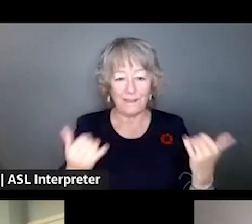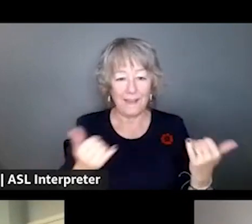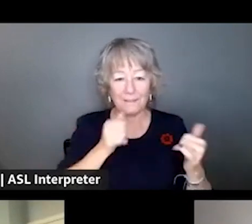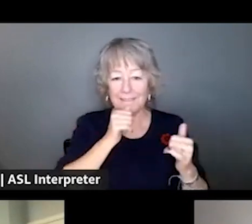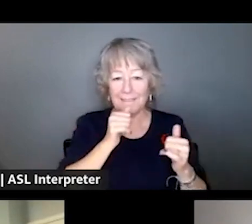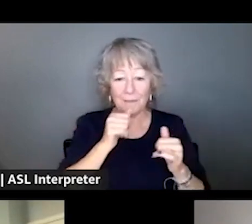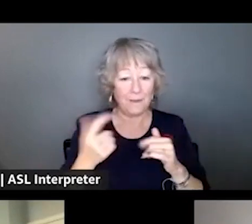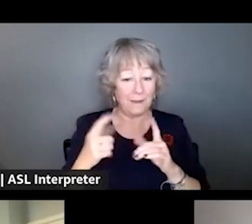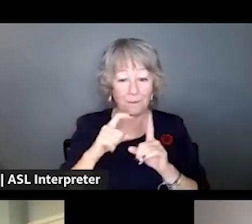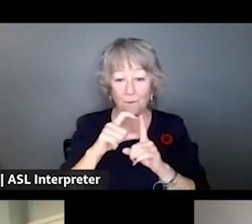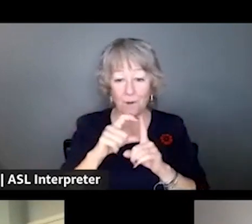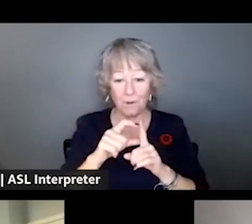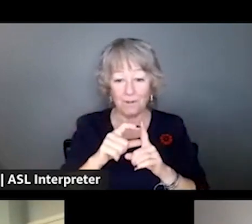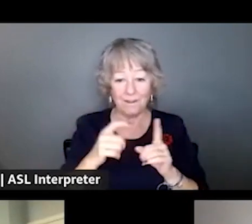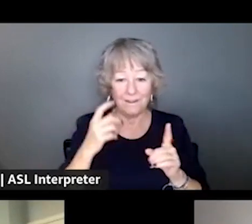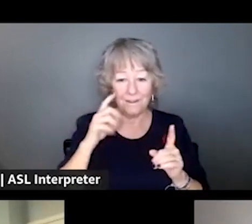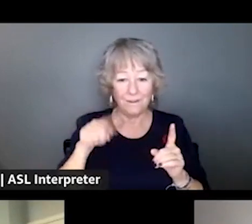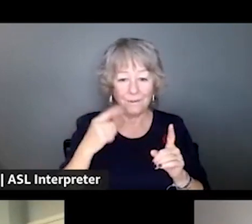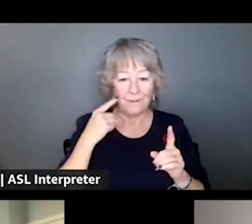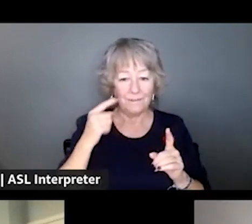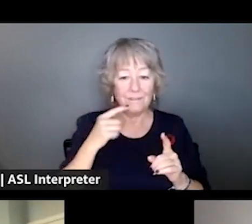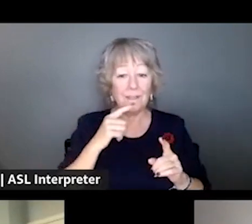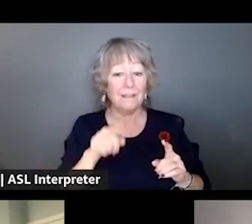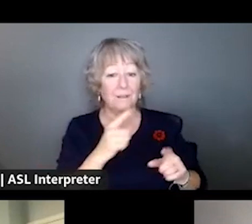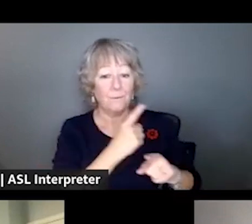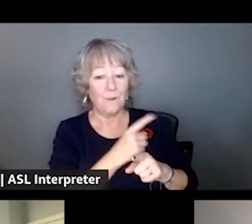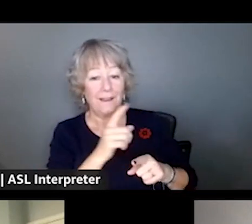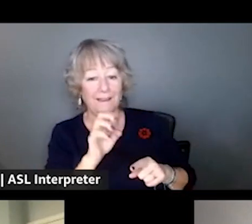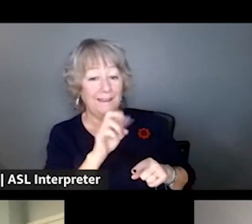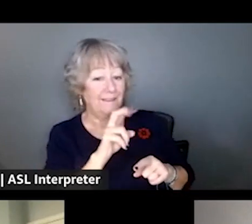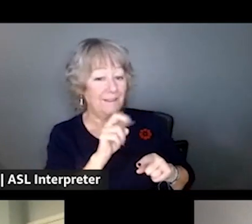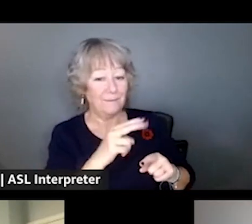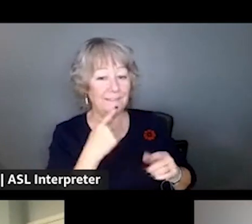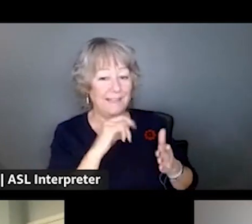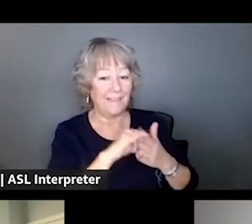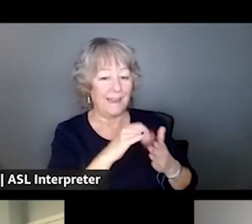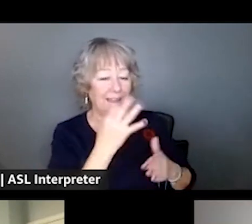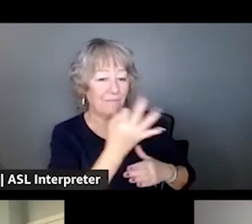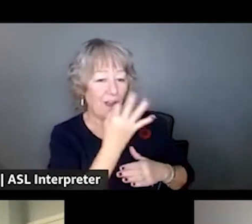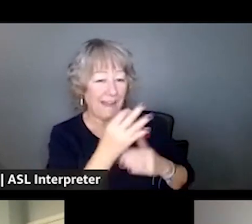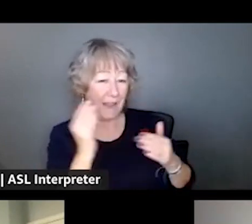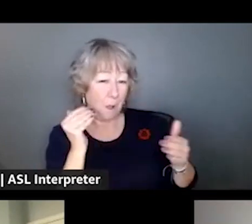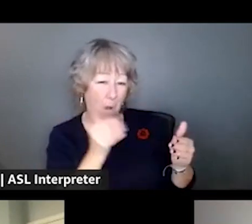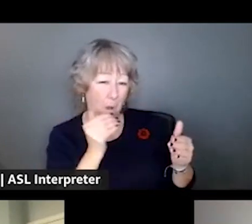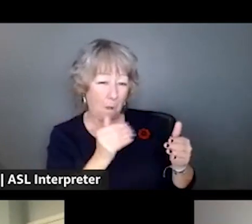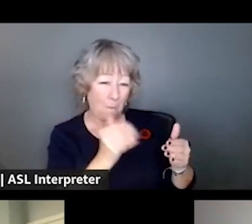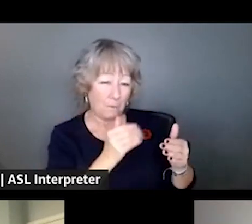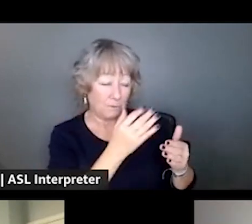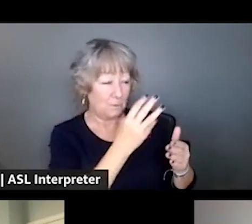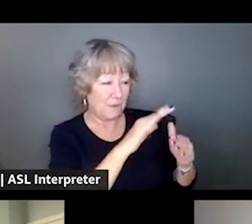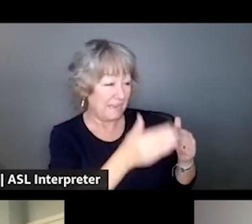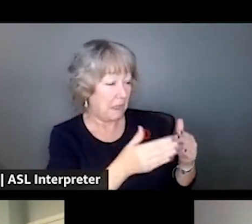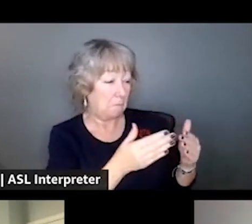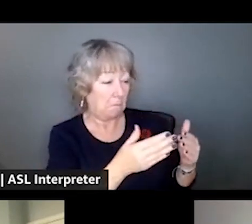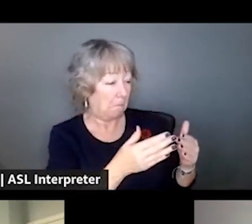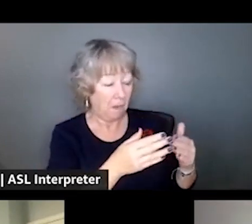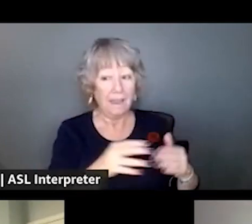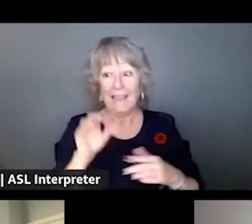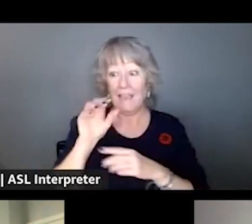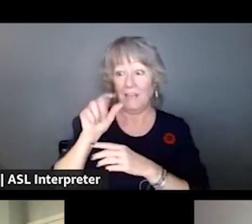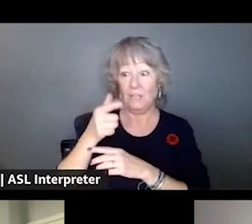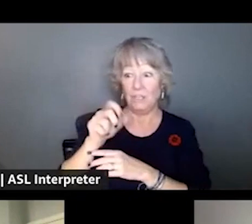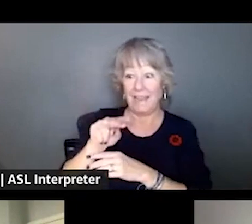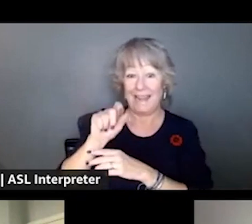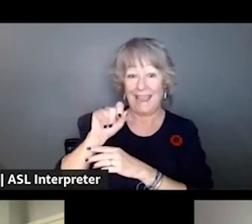have to say. It was kind of a different keyword than Friday, or it's kind of almost a weekend. So GenAI. Right. There